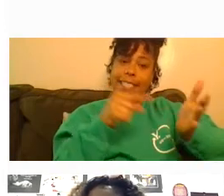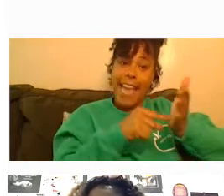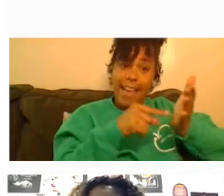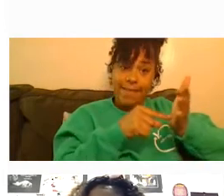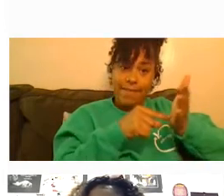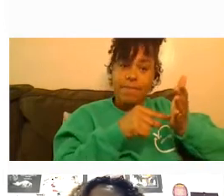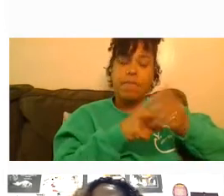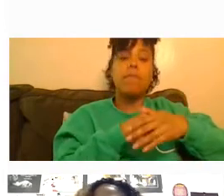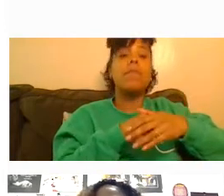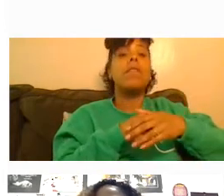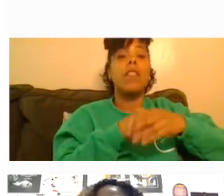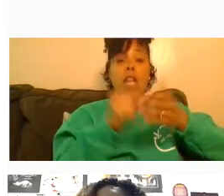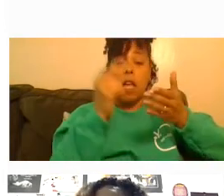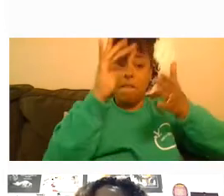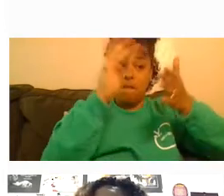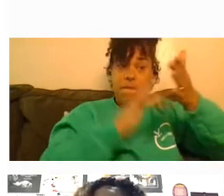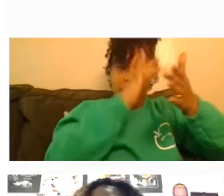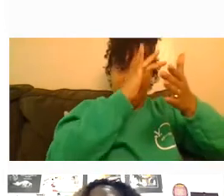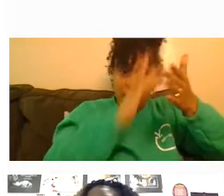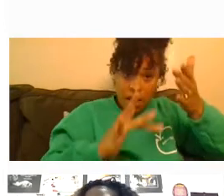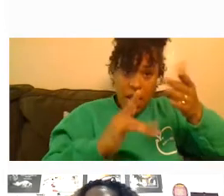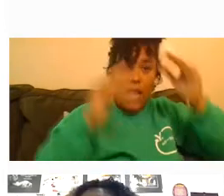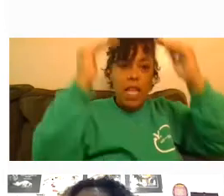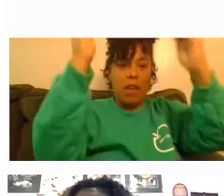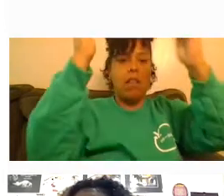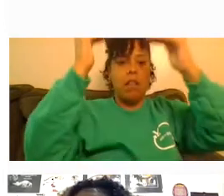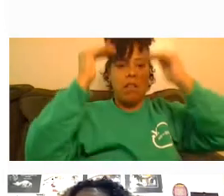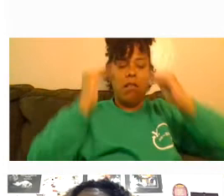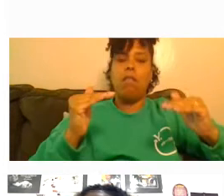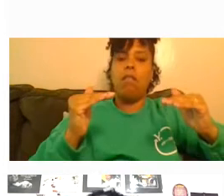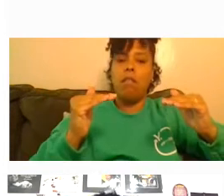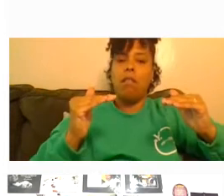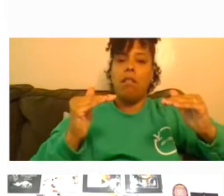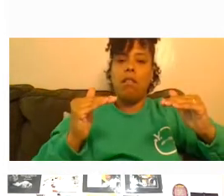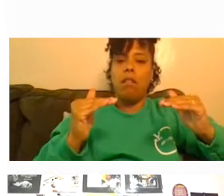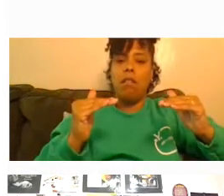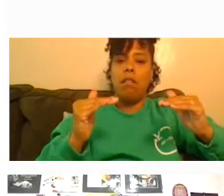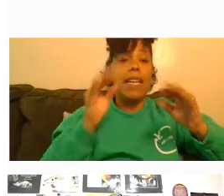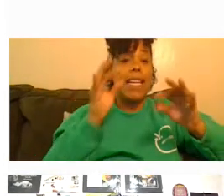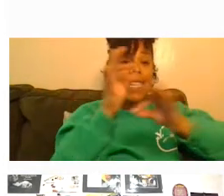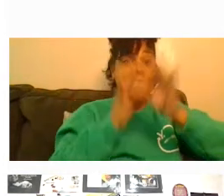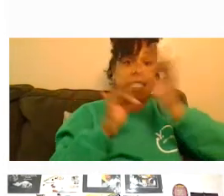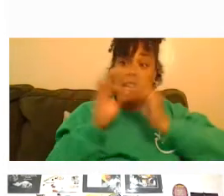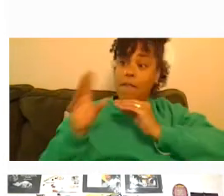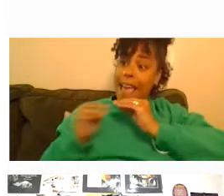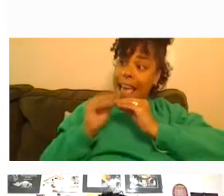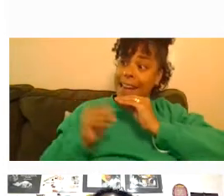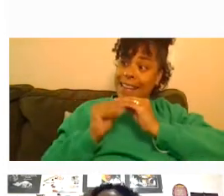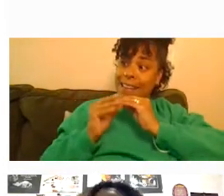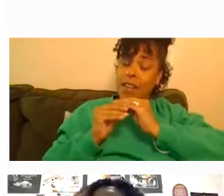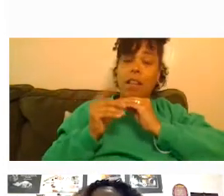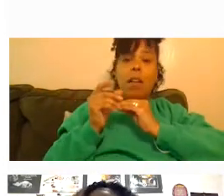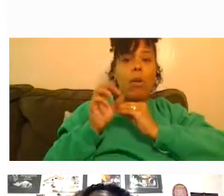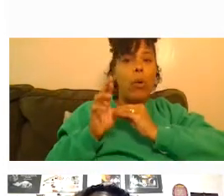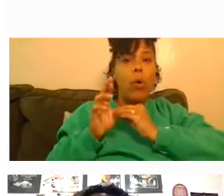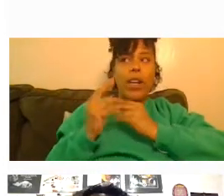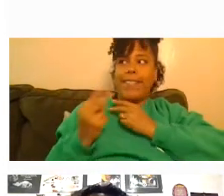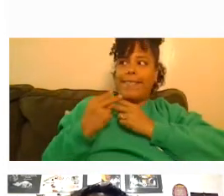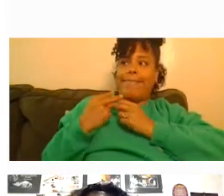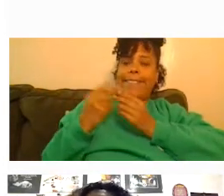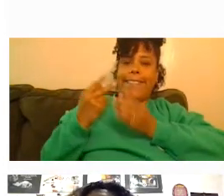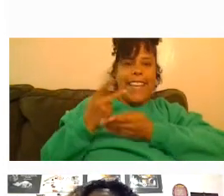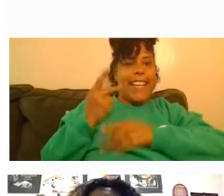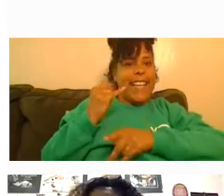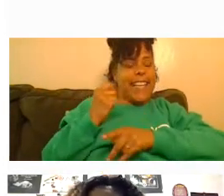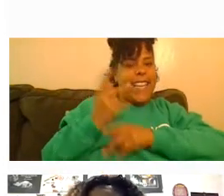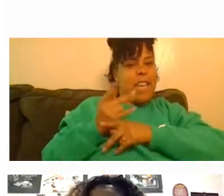payment, instead of adding more debt or just keeping that money in your budget. It needs to stay with eliminating debt.